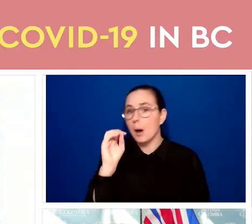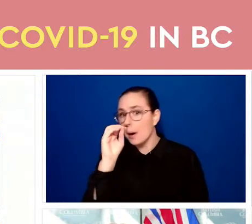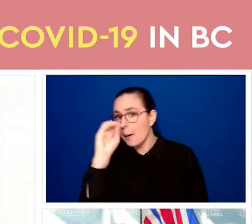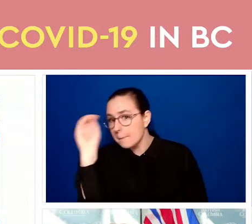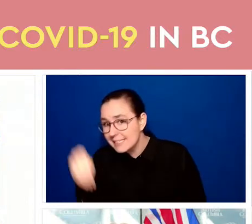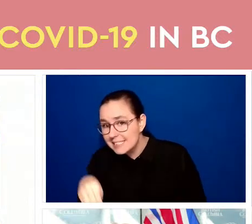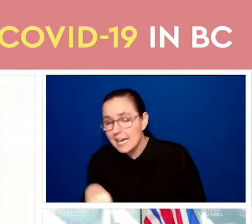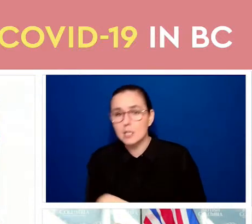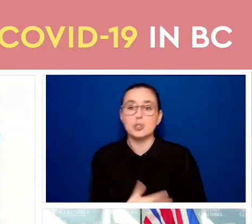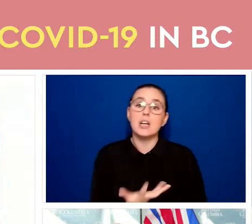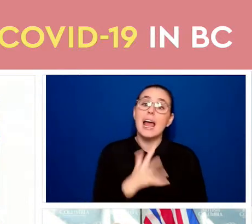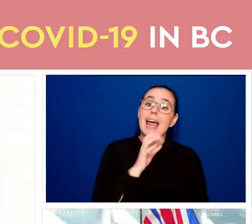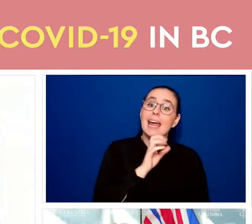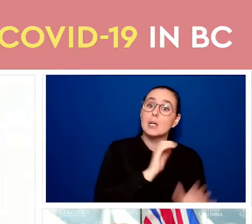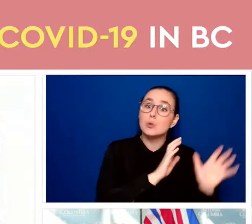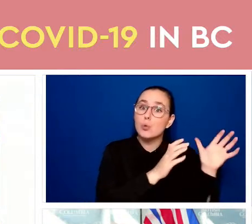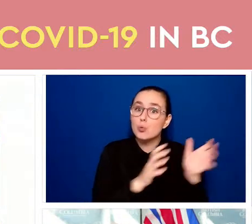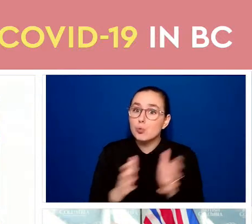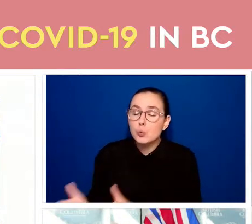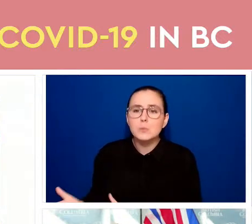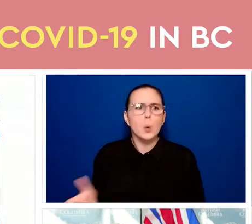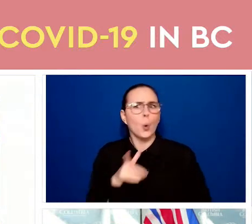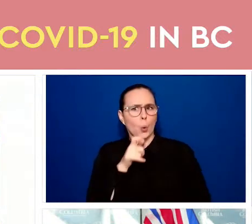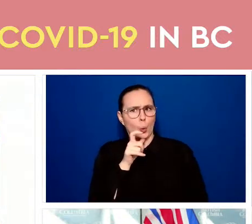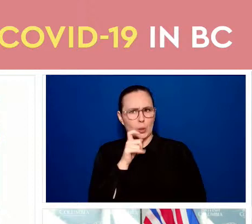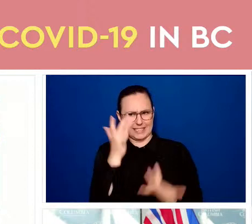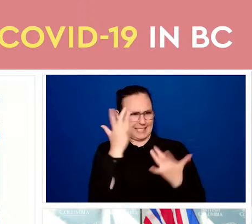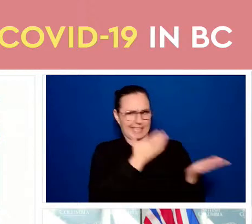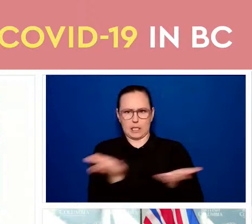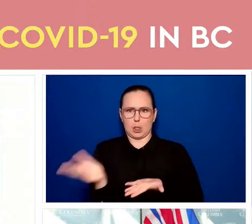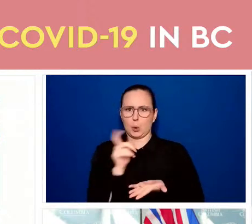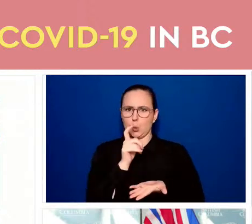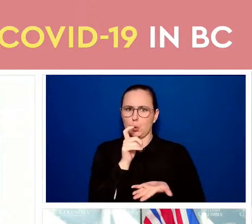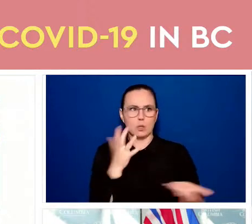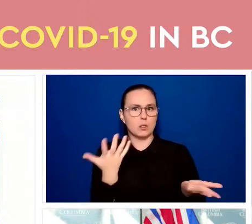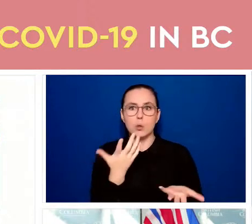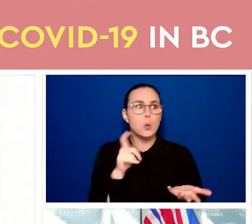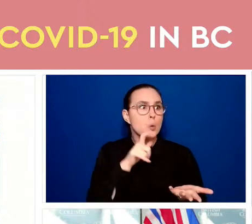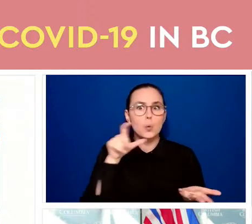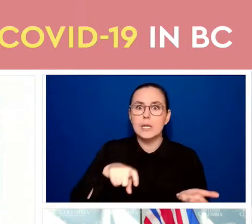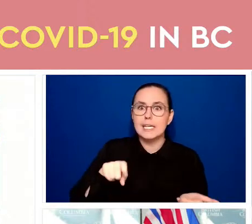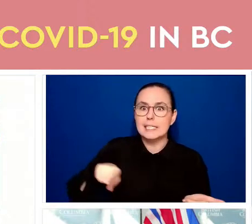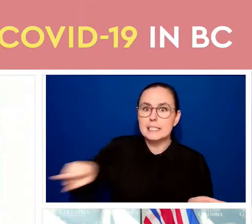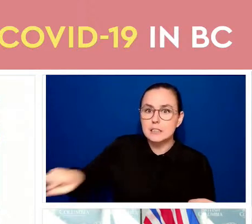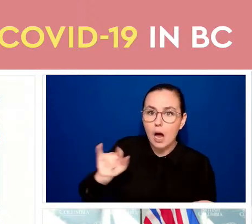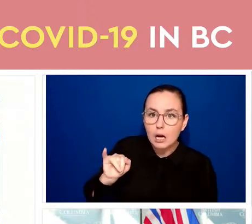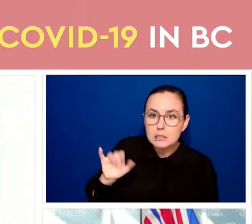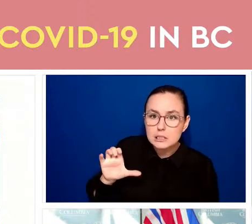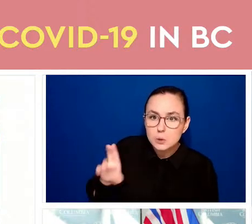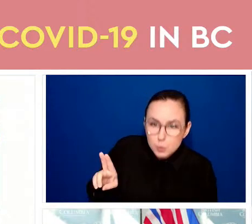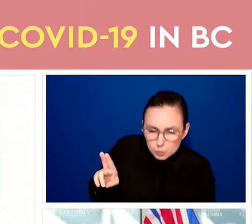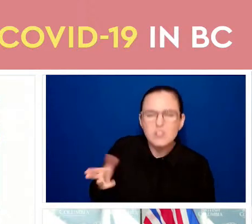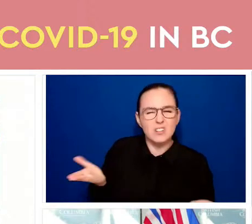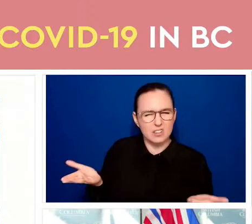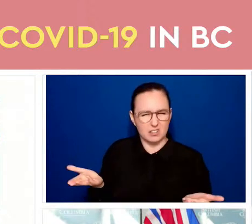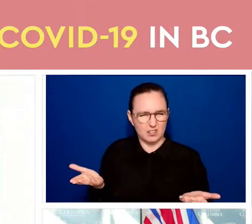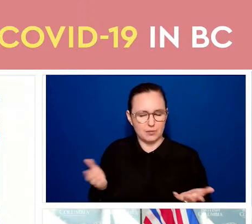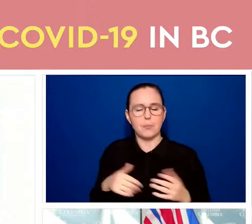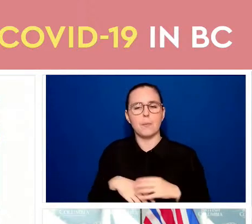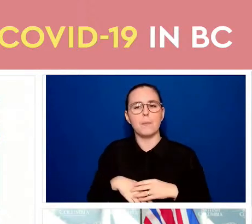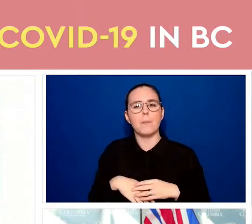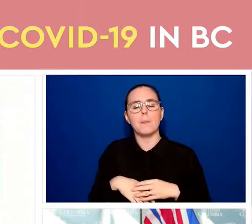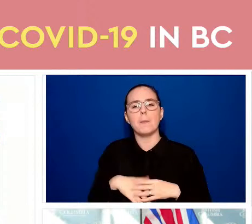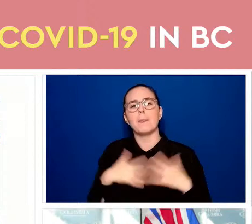underlying conditions need hospitalization, need critical care. So even though they are no